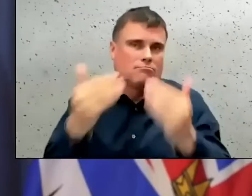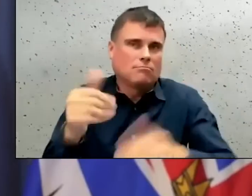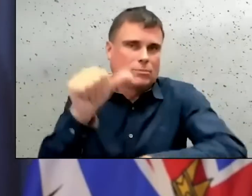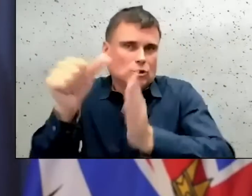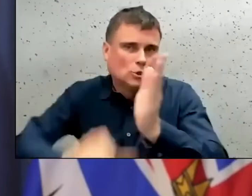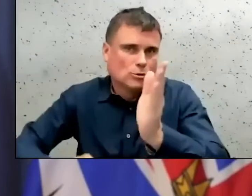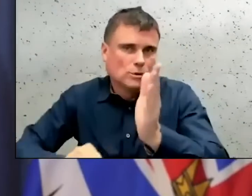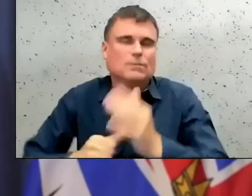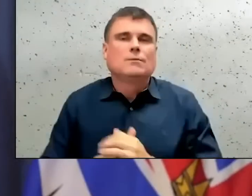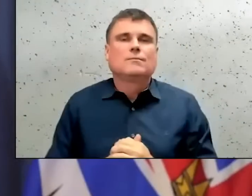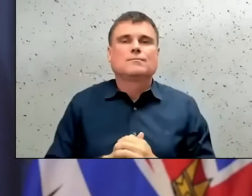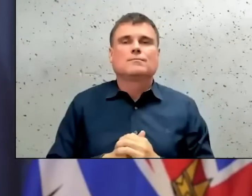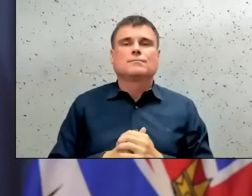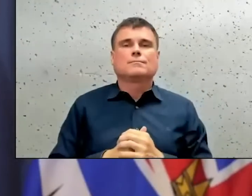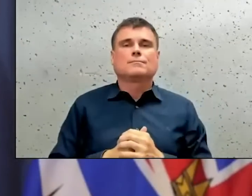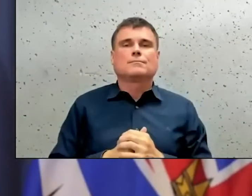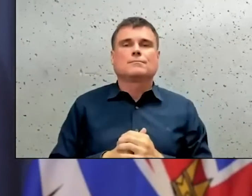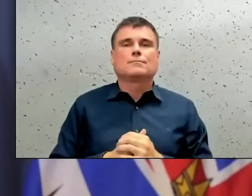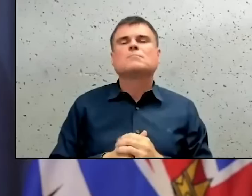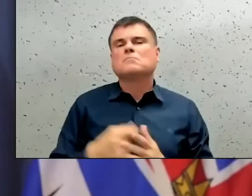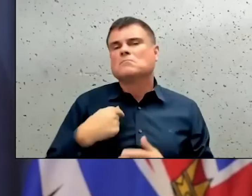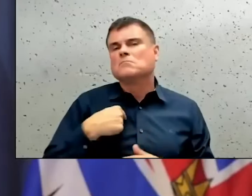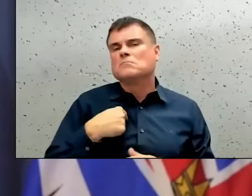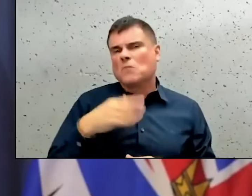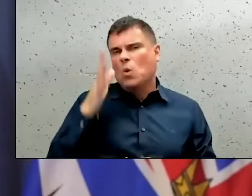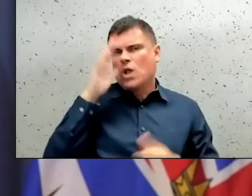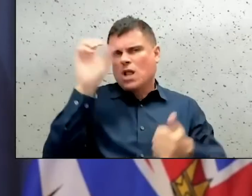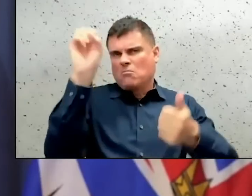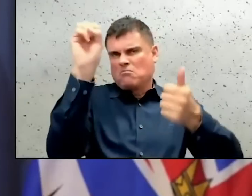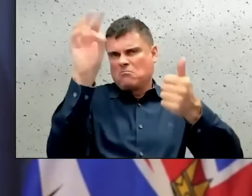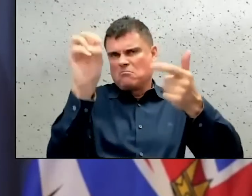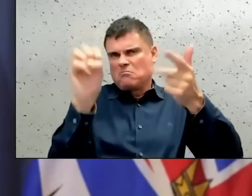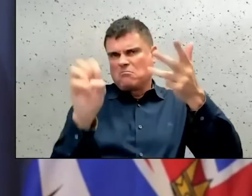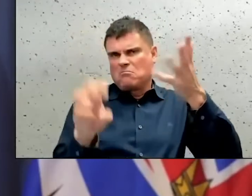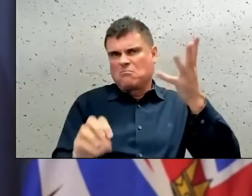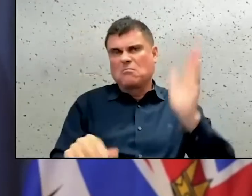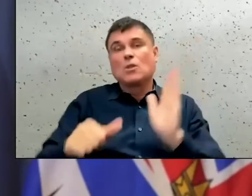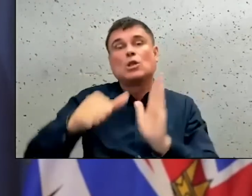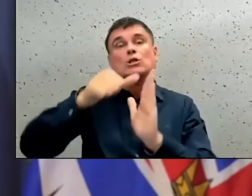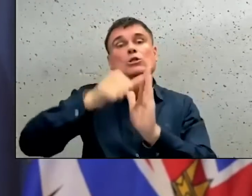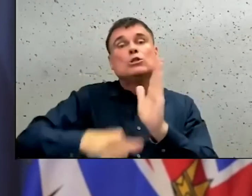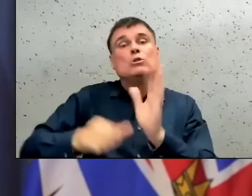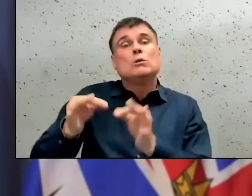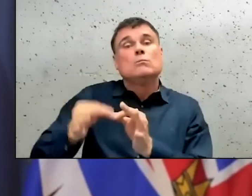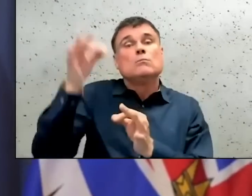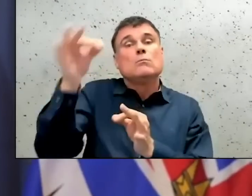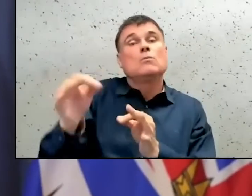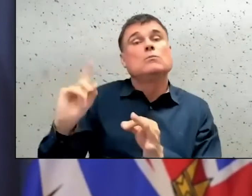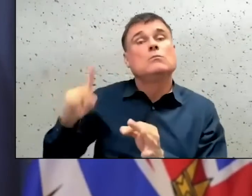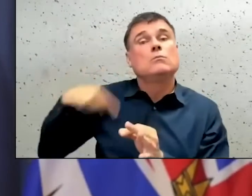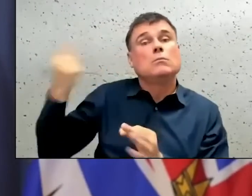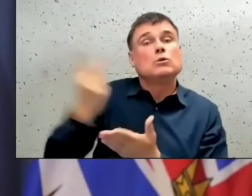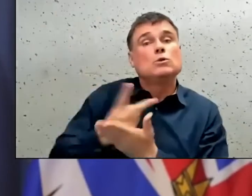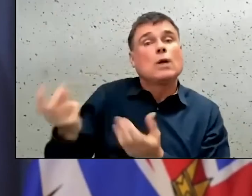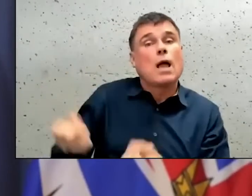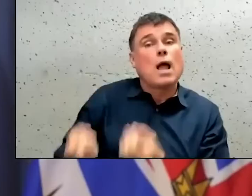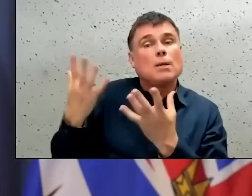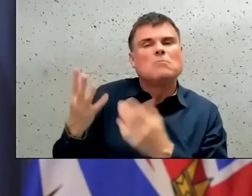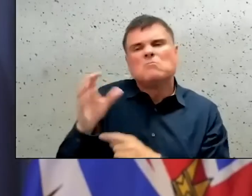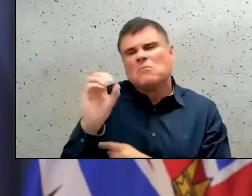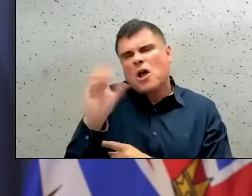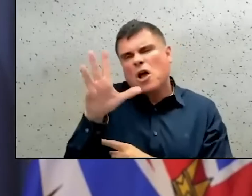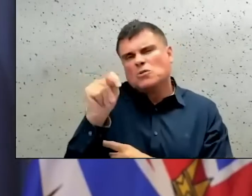experience. I want to report that on the surgical postponements over the past 2 weeks, that's October 3rd to